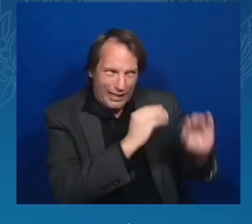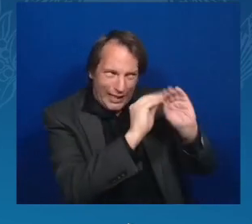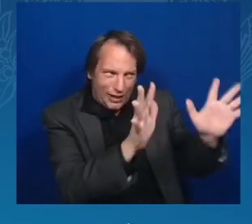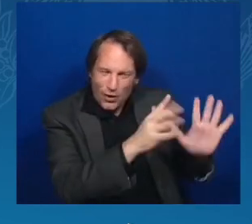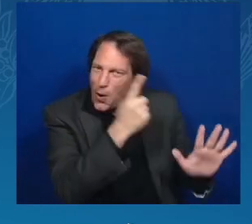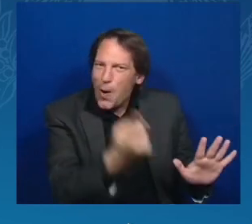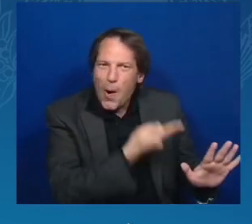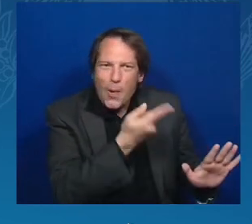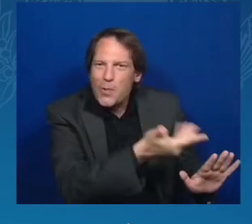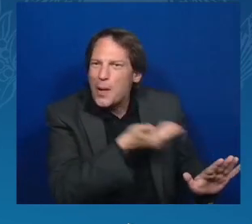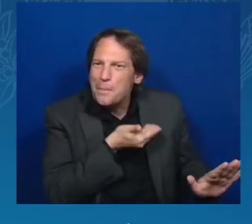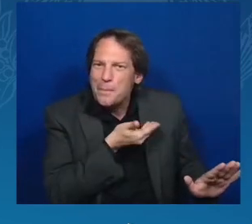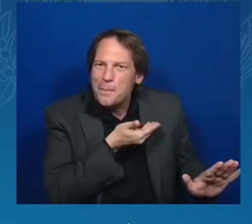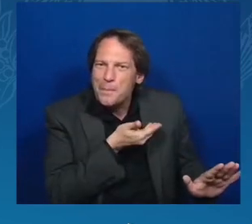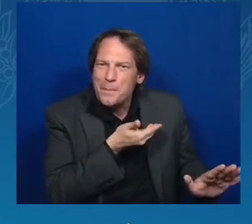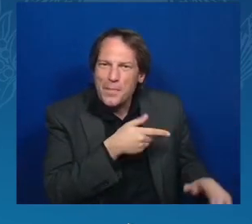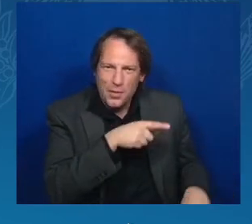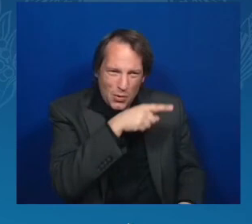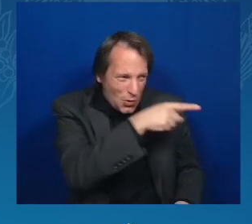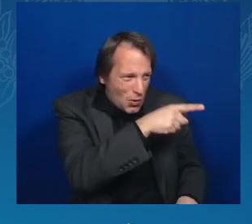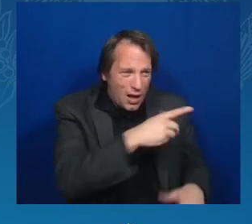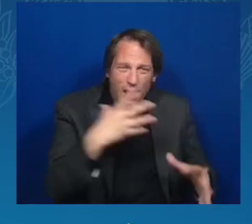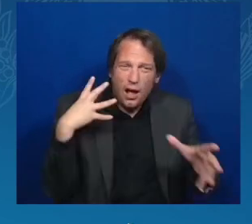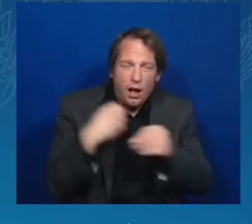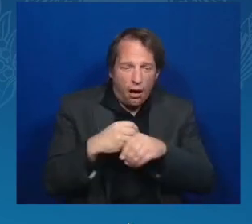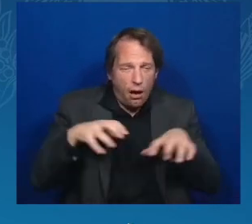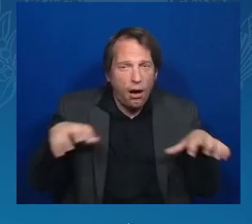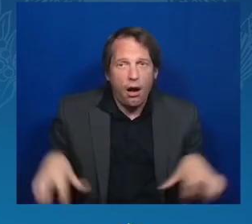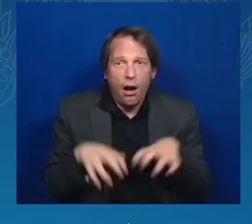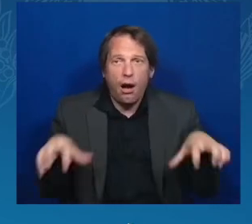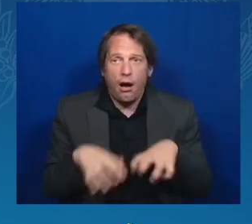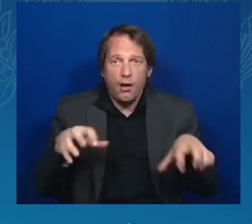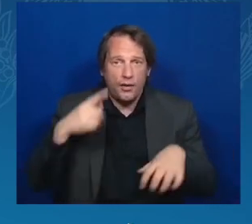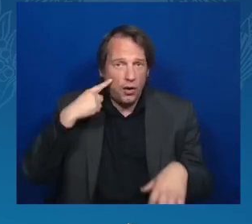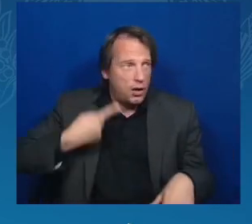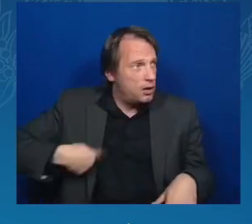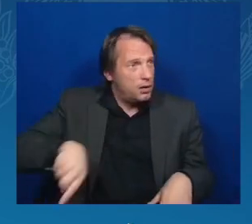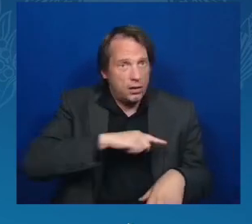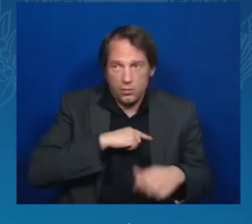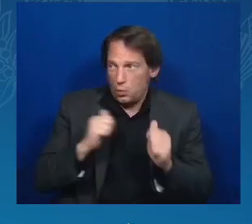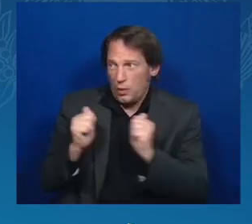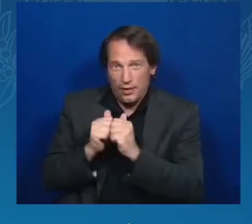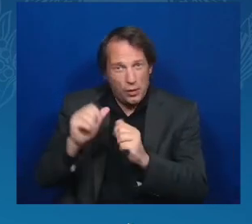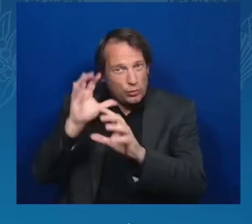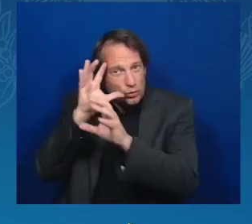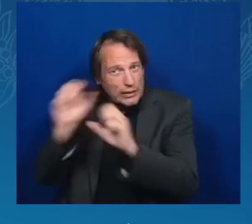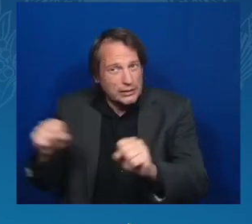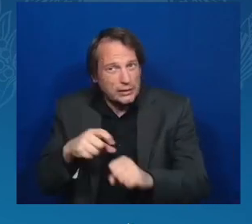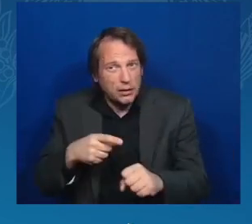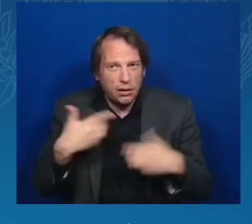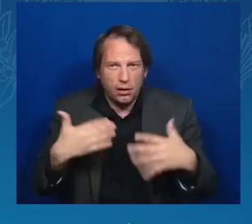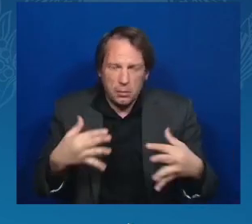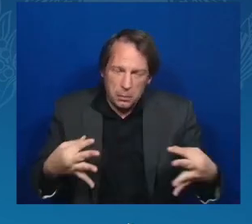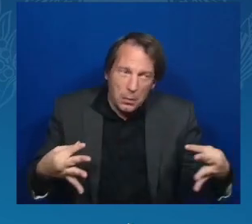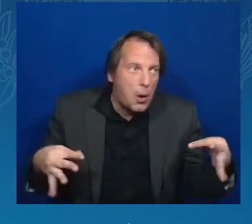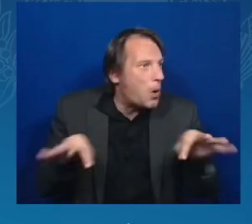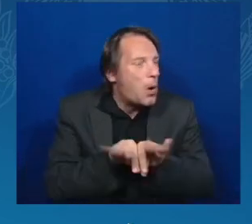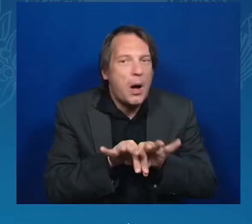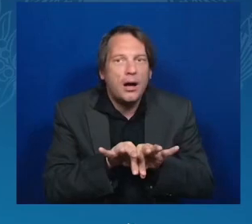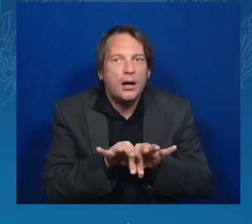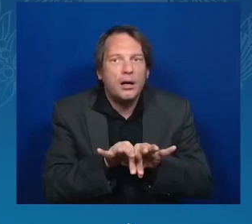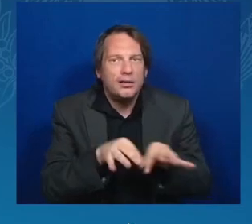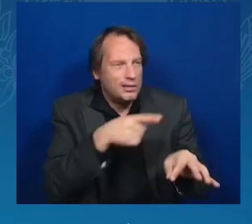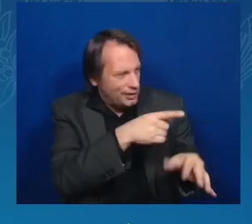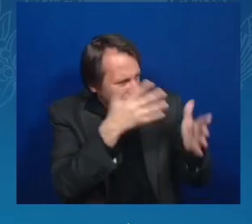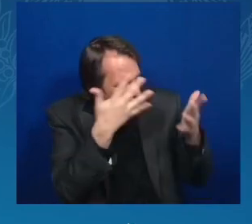have provided along with the President, has been extremely important. You have shown the type of leadership that we